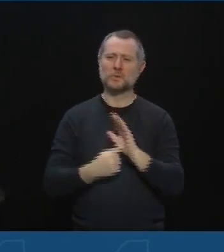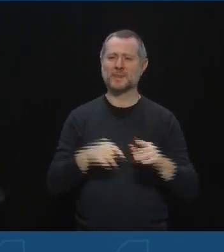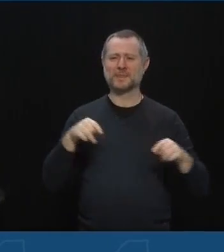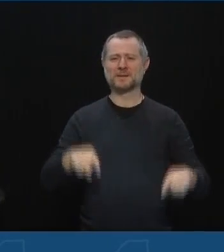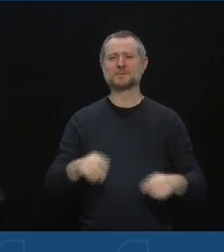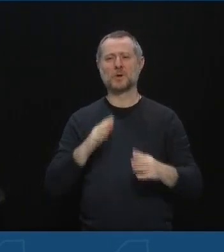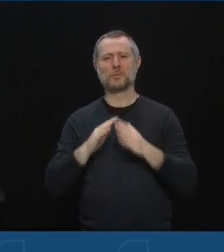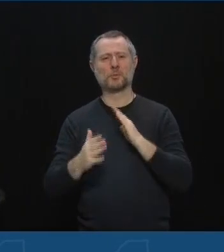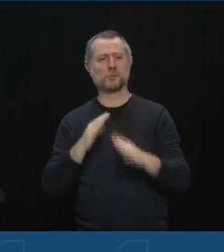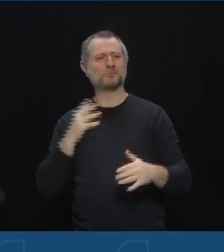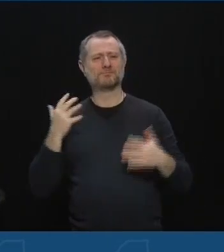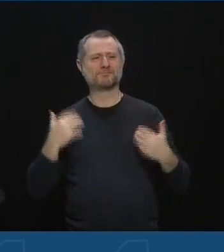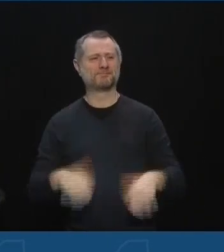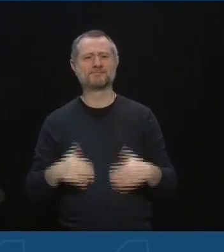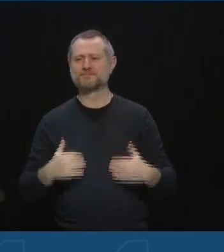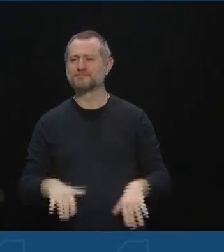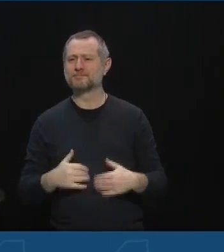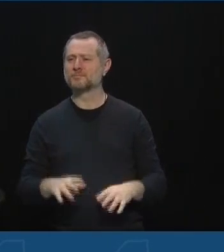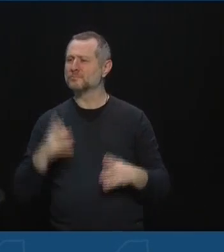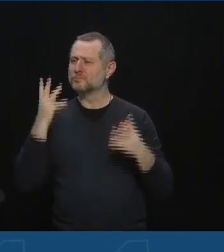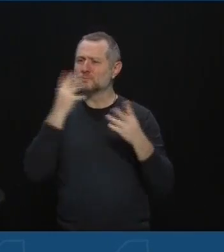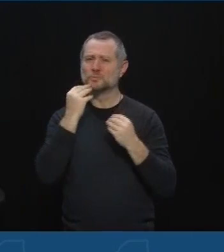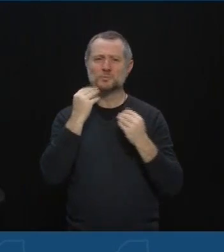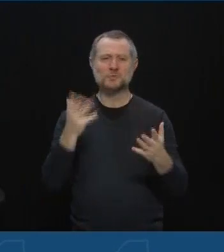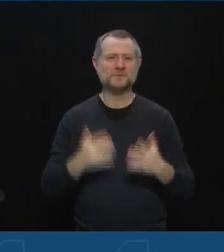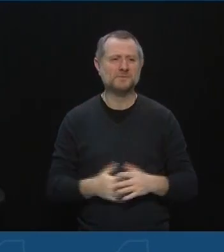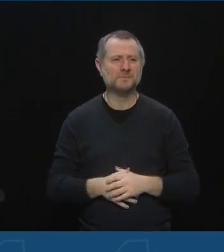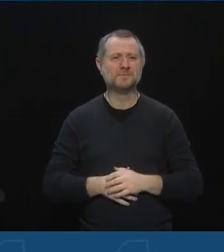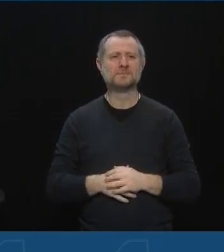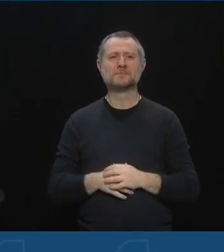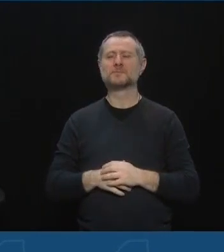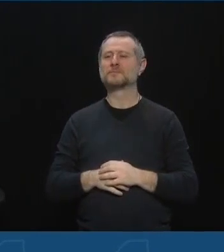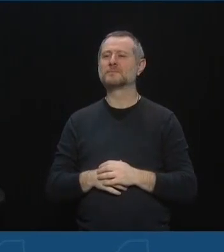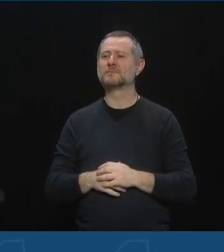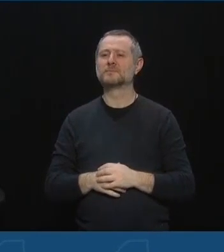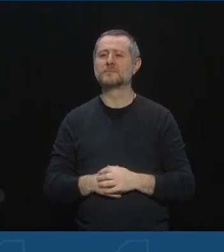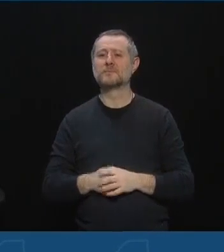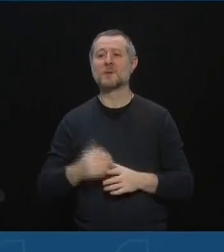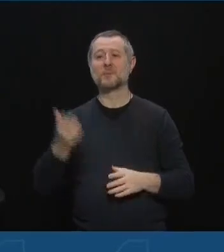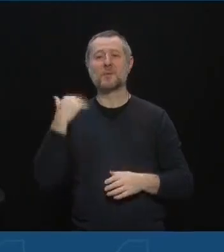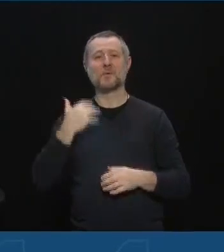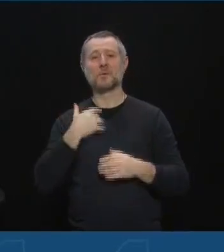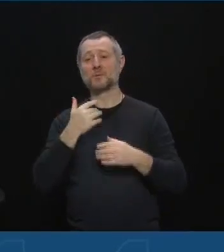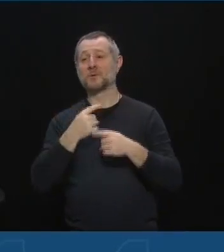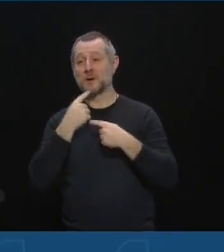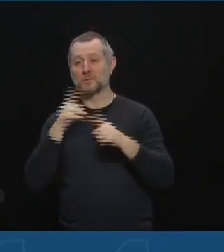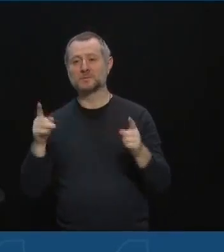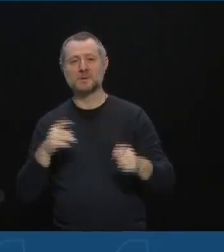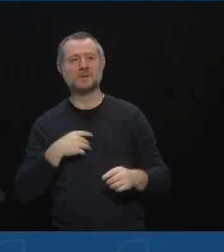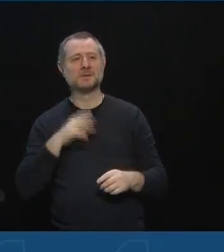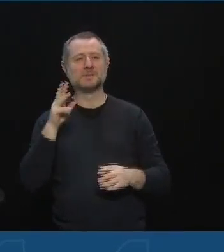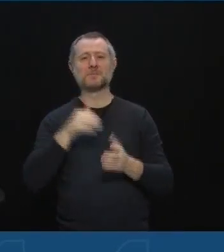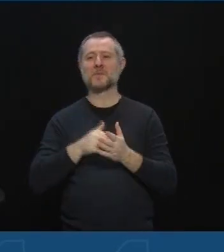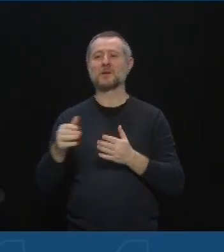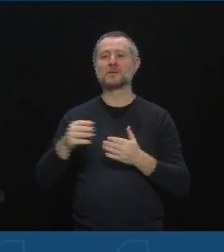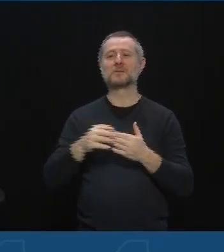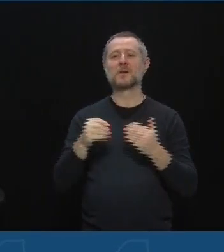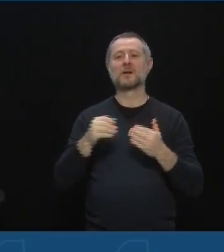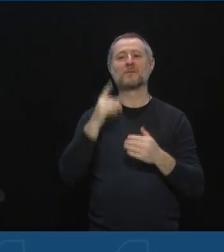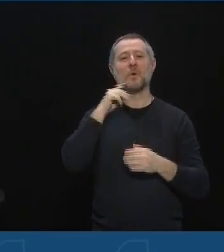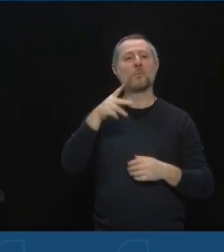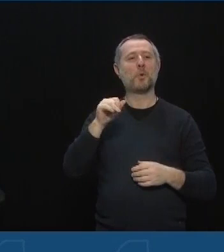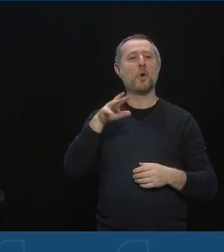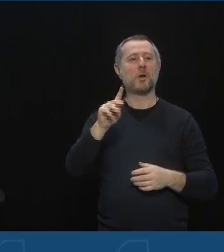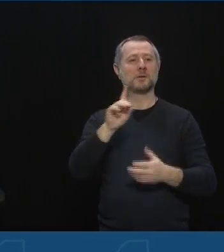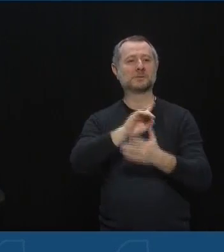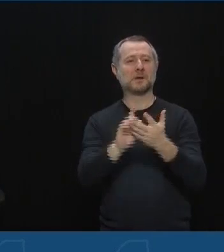is fantastic and is on the move. So we've announced before we had $6 million committed for the park design. Today, we're